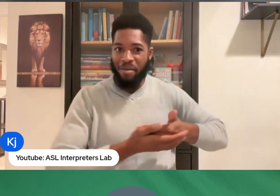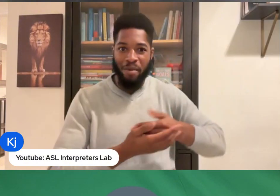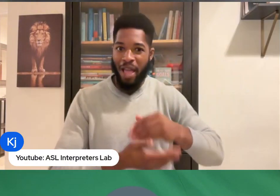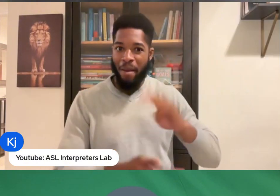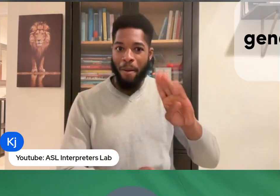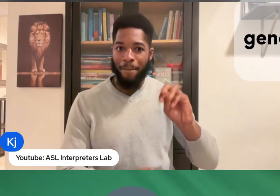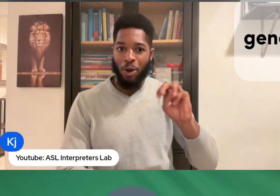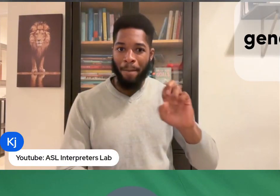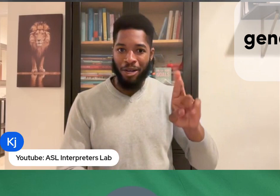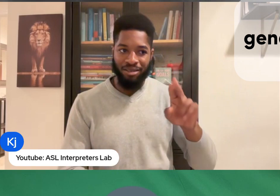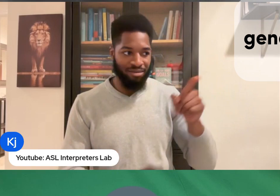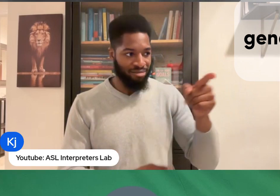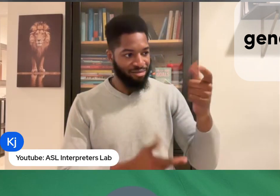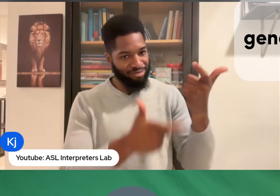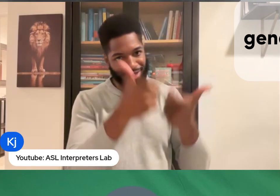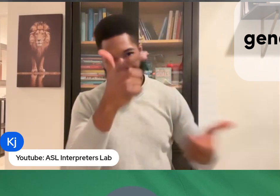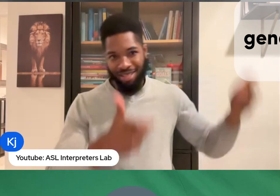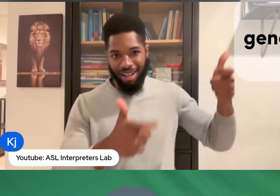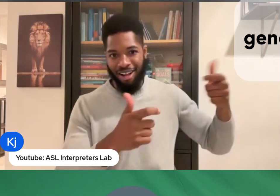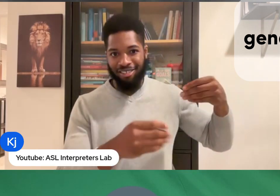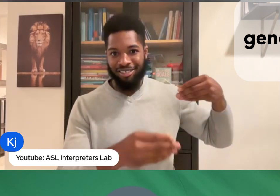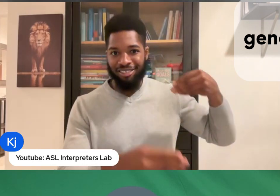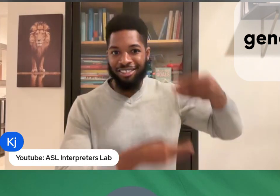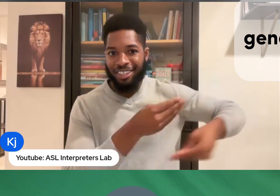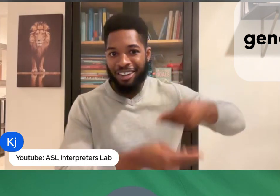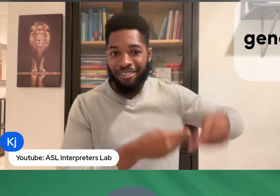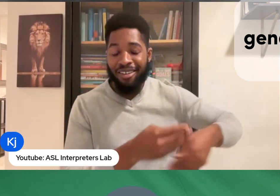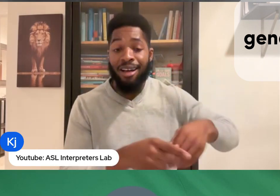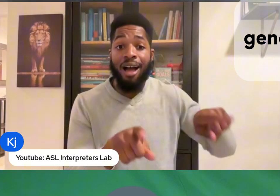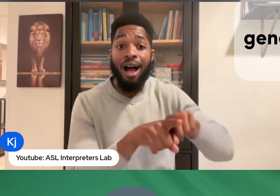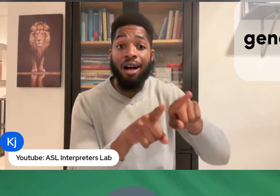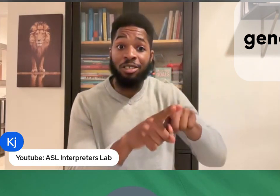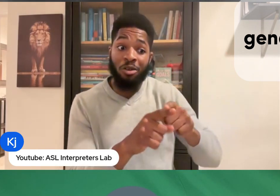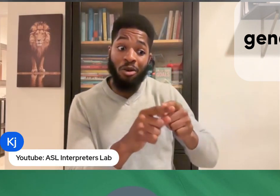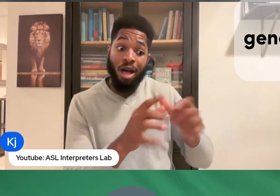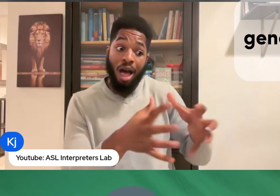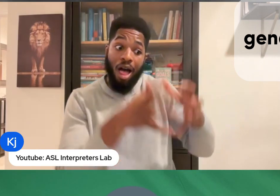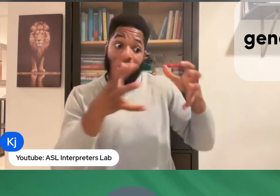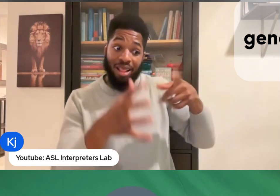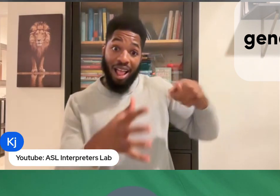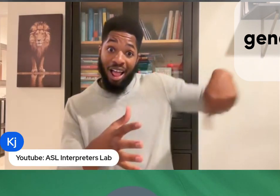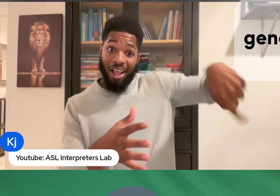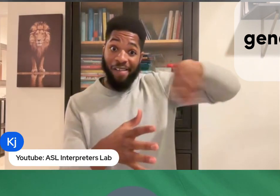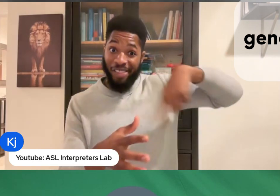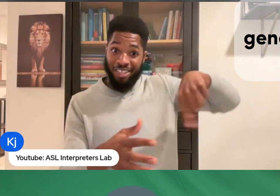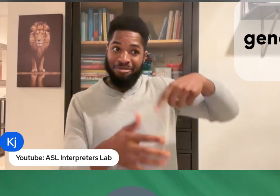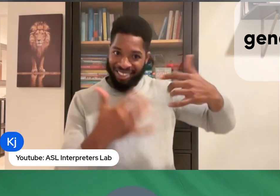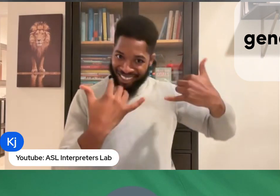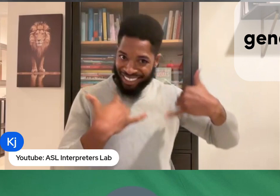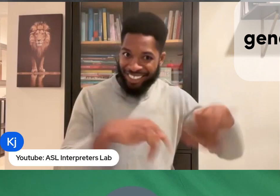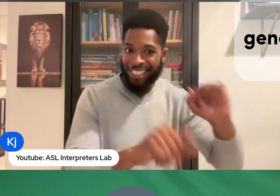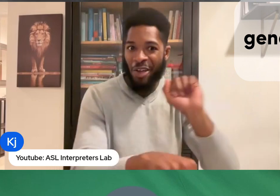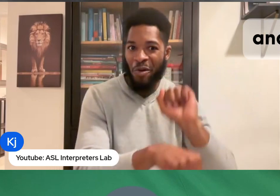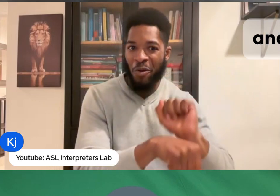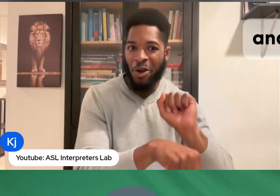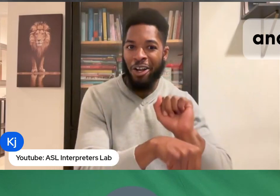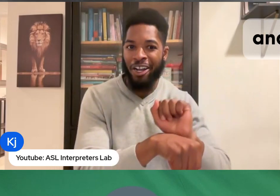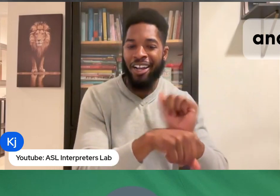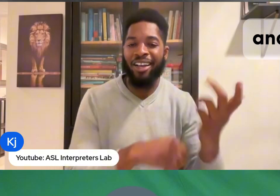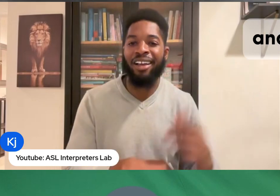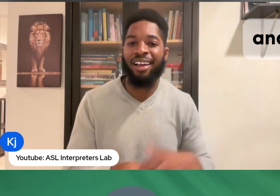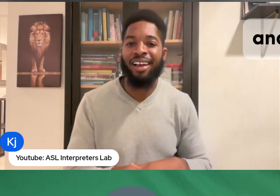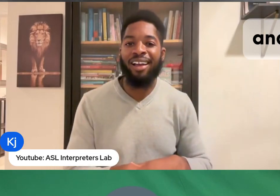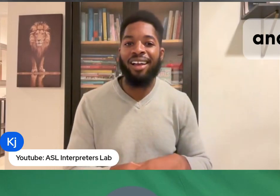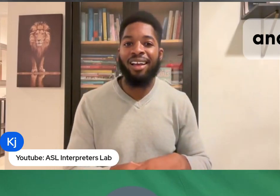And a good number of your generation is very much still in the workforce. And not only